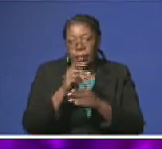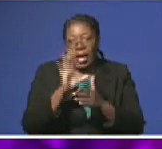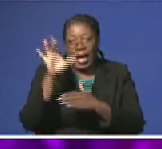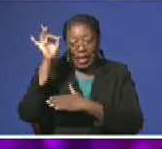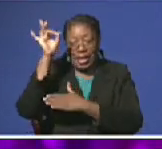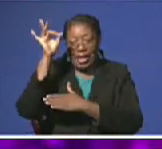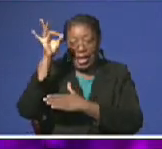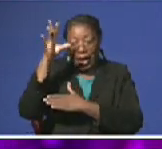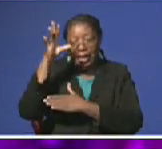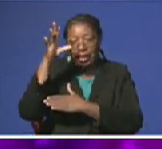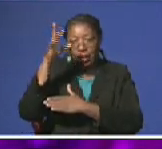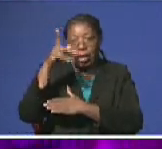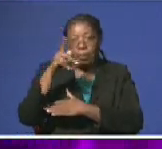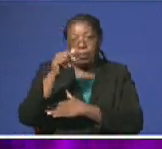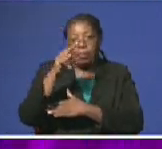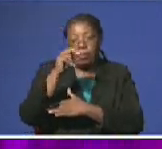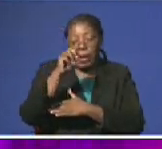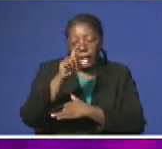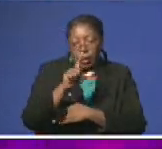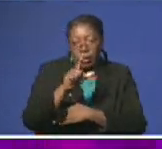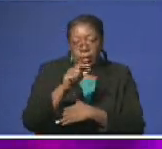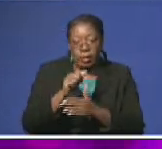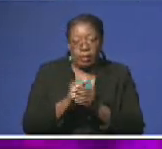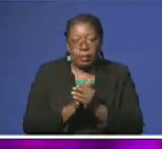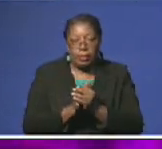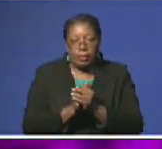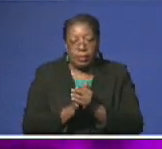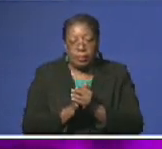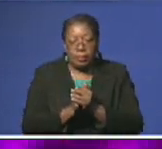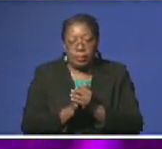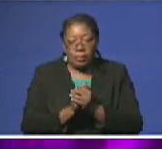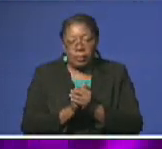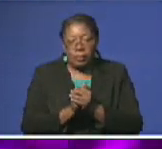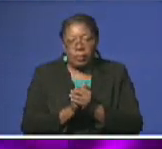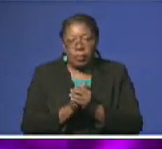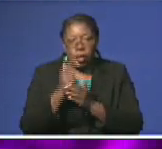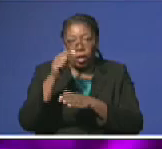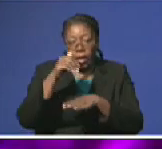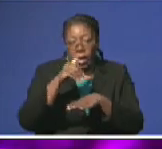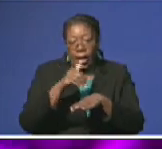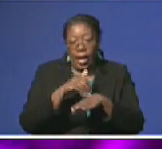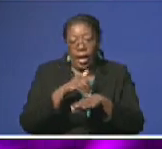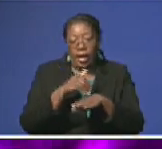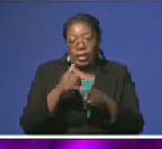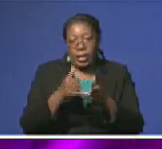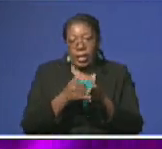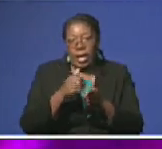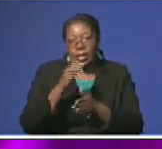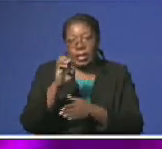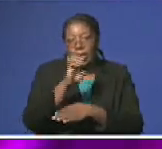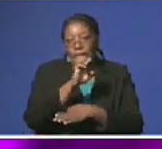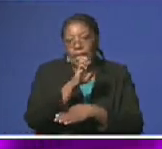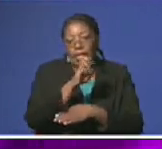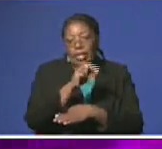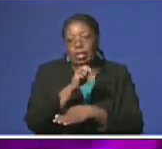visit them at edenfarms.com, on the IG page at Eeden Farms. For ZS Network News, I'm Amajal Knowles.